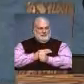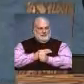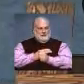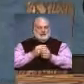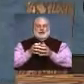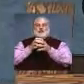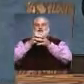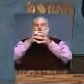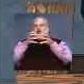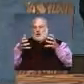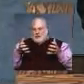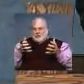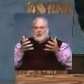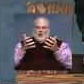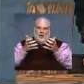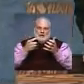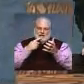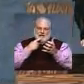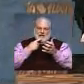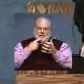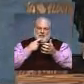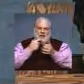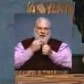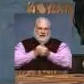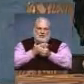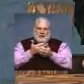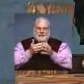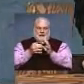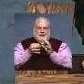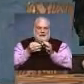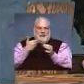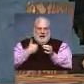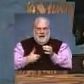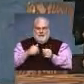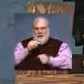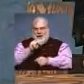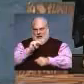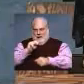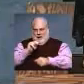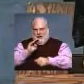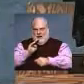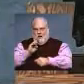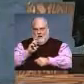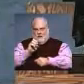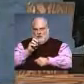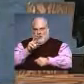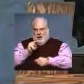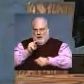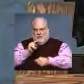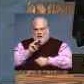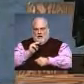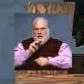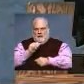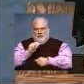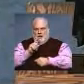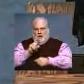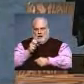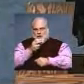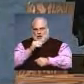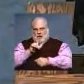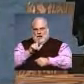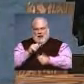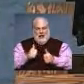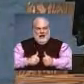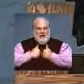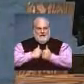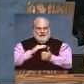much that we want to say, and so much of it has already been said very well, but I am Ann Brown Marshall. I lived down in the central part of the city